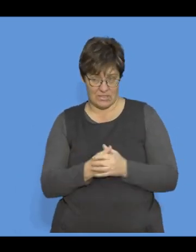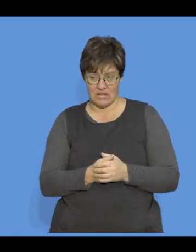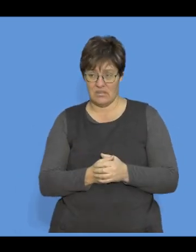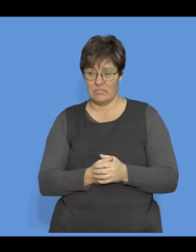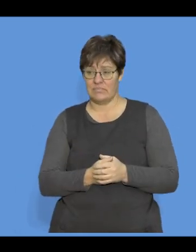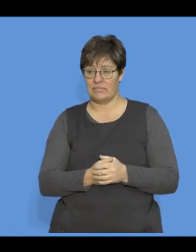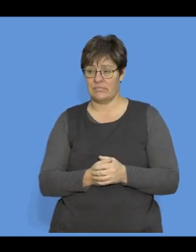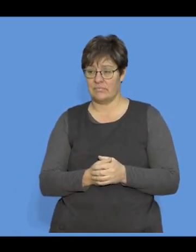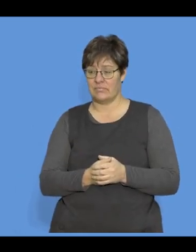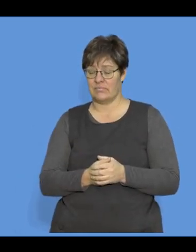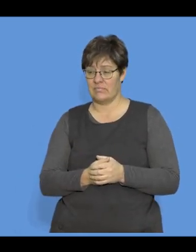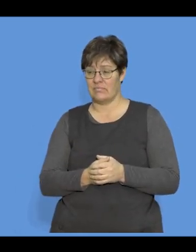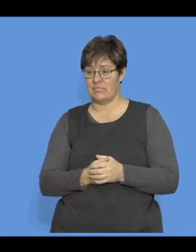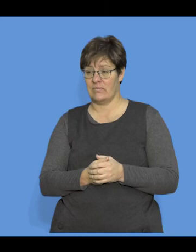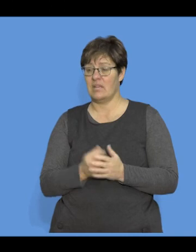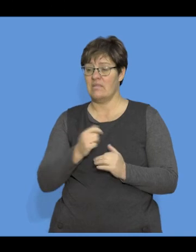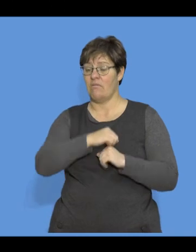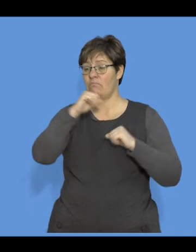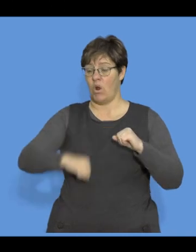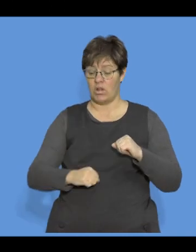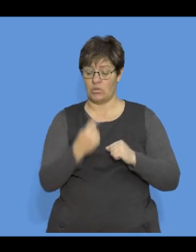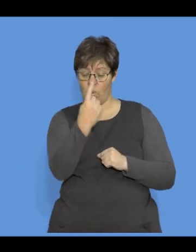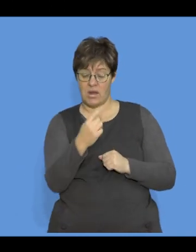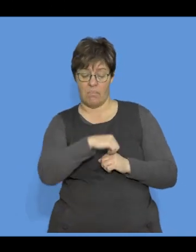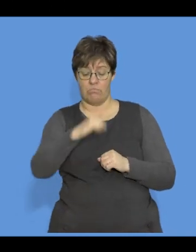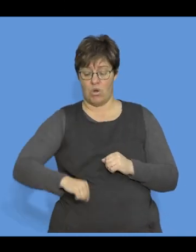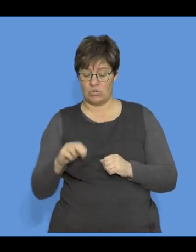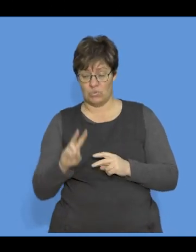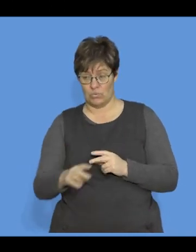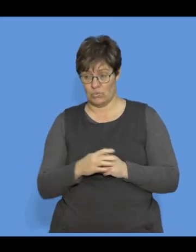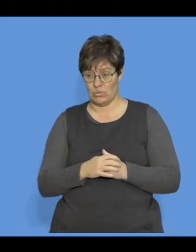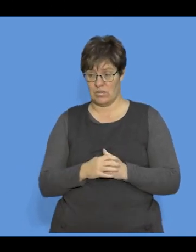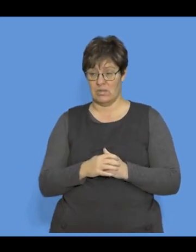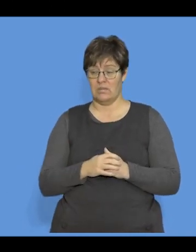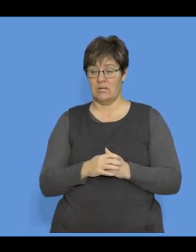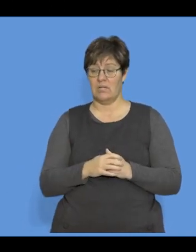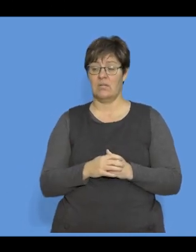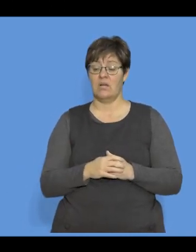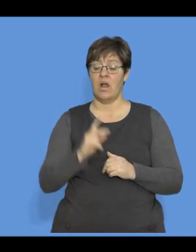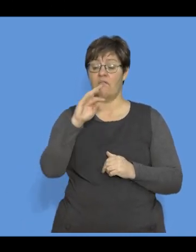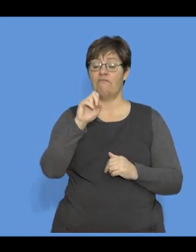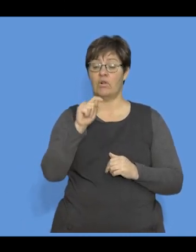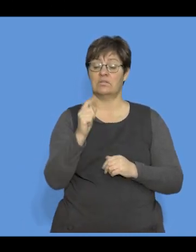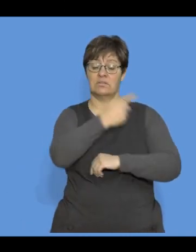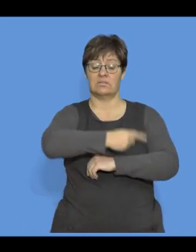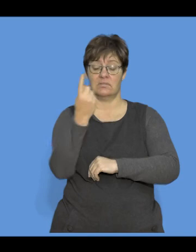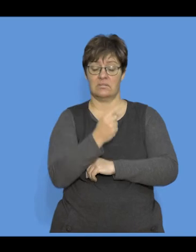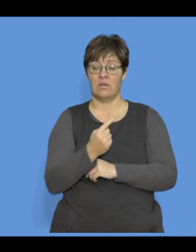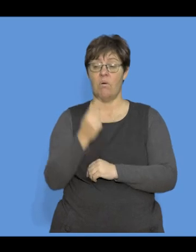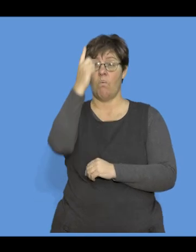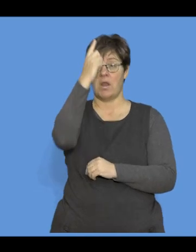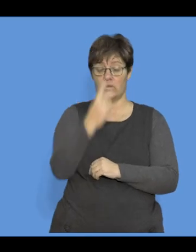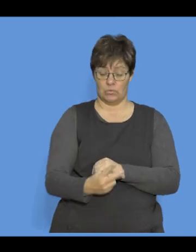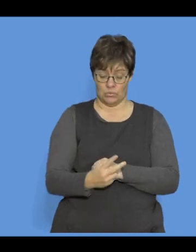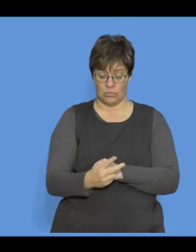which I'm going to call branch 1, this is branch 2, and the voltmeter reading across branch 1 and branch 2 is the